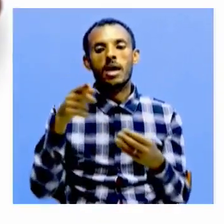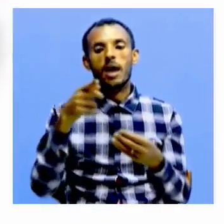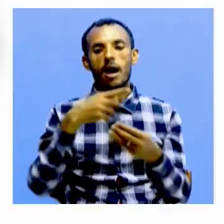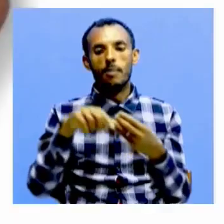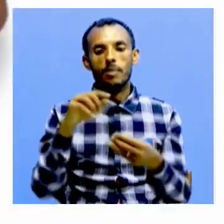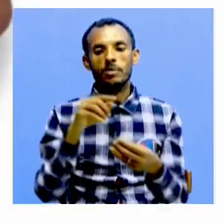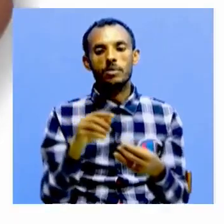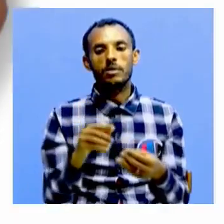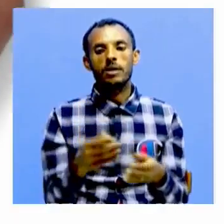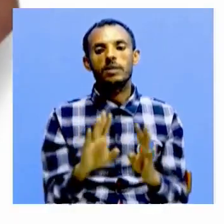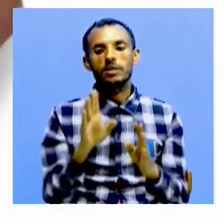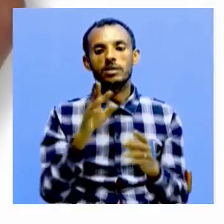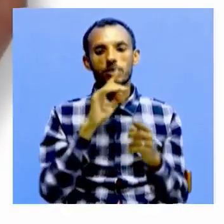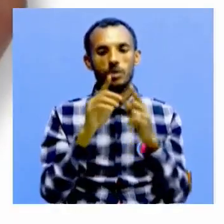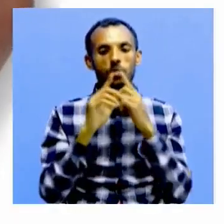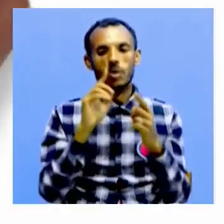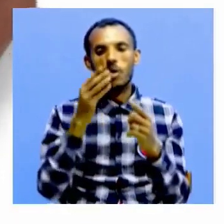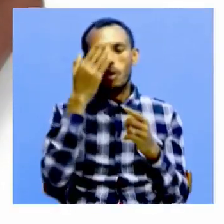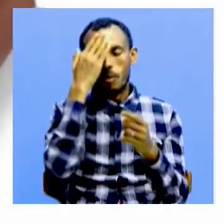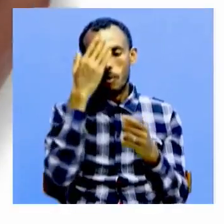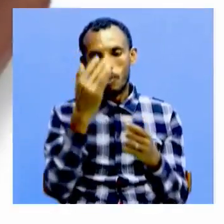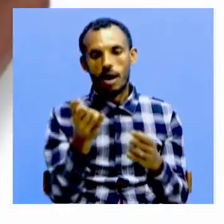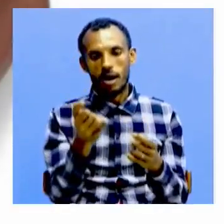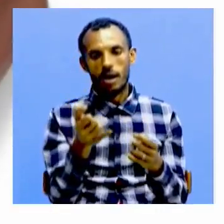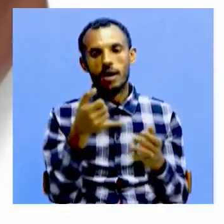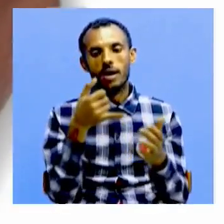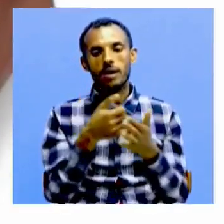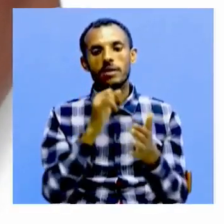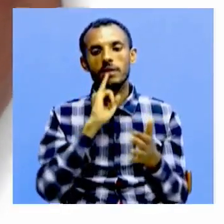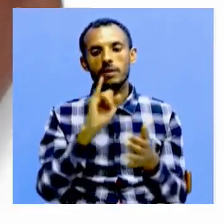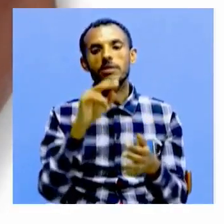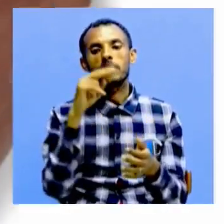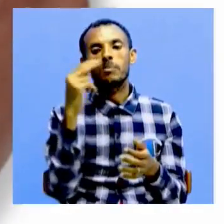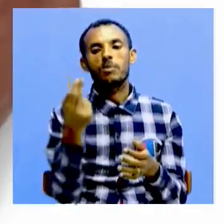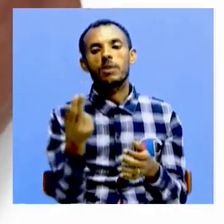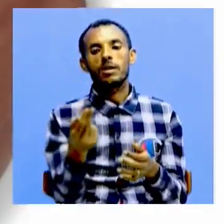talk why they are important. They help